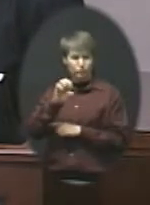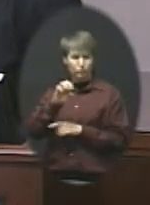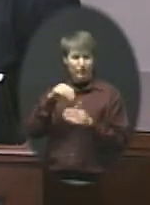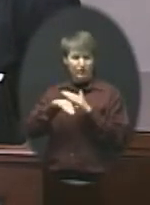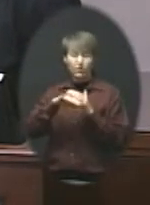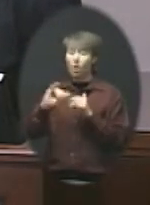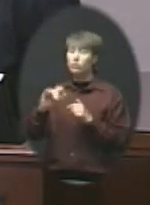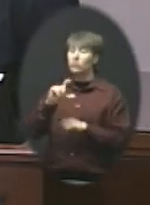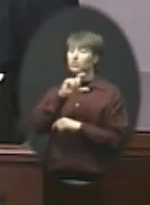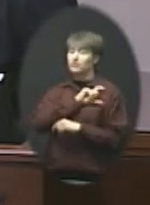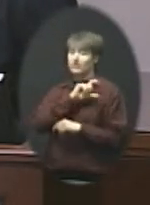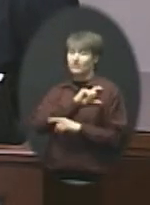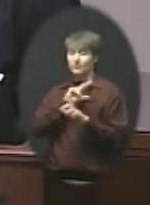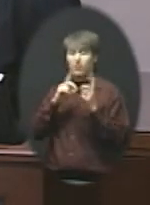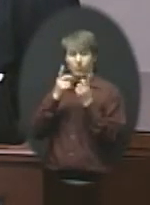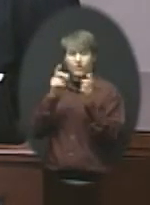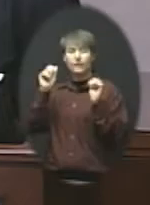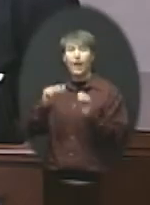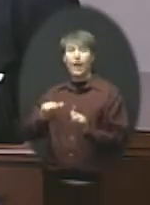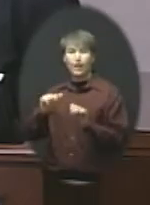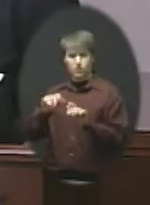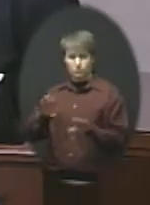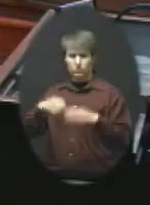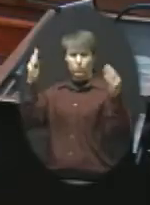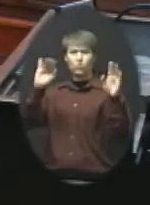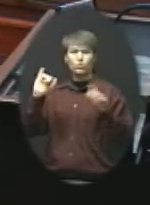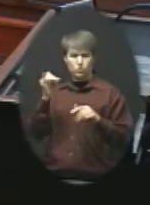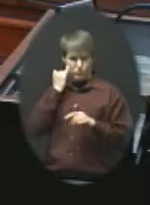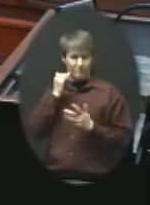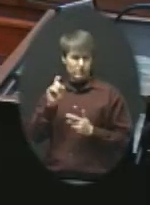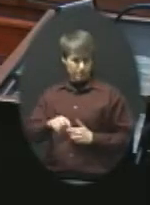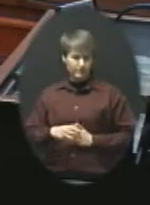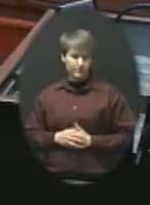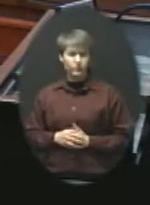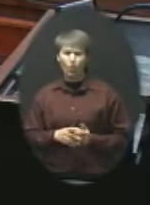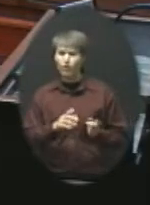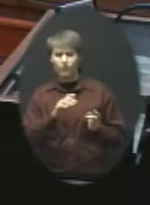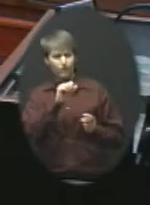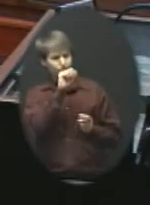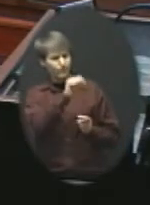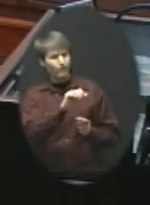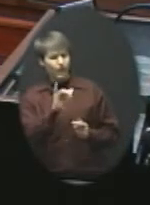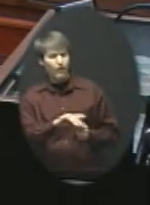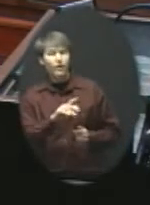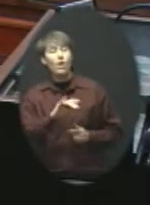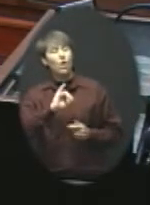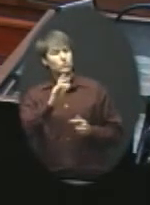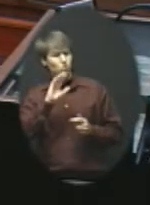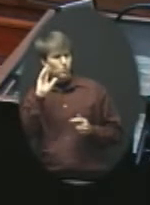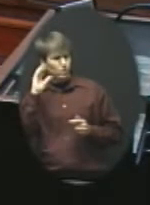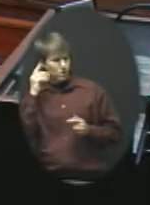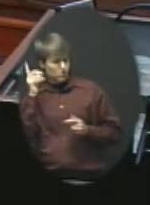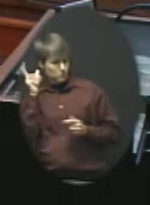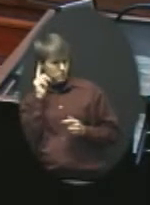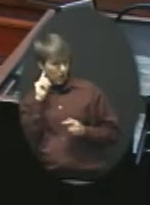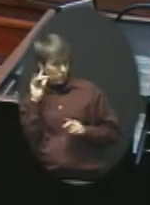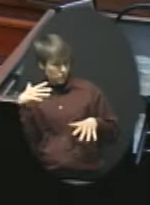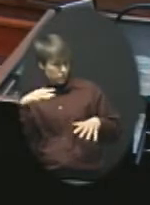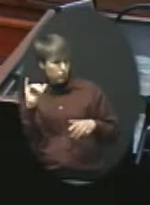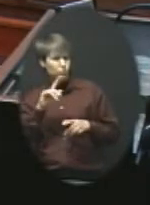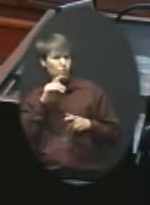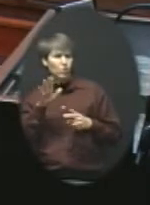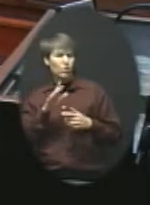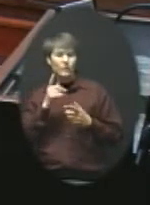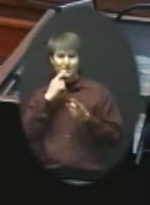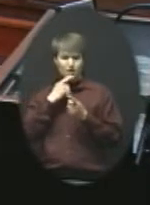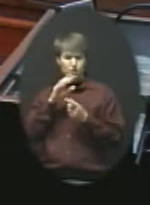police department to have remote access if needed. I love that. And then there's audio, obviously, so you yes. can say show your ID.